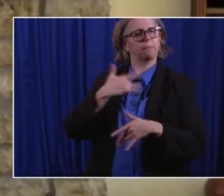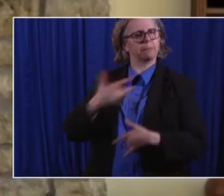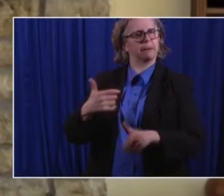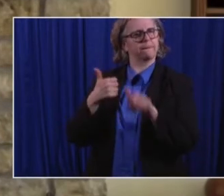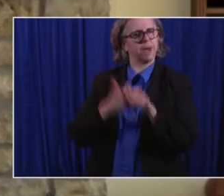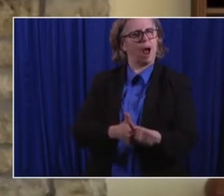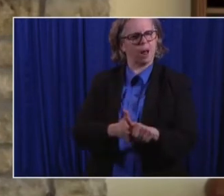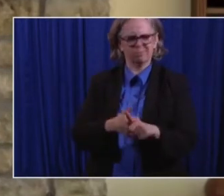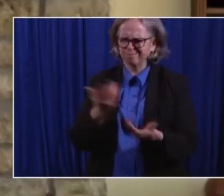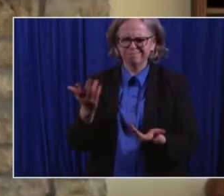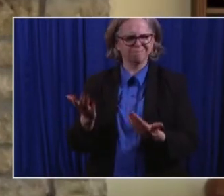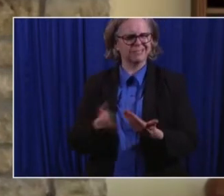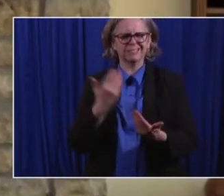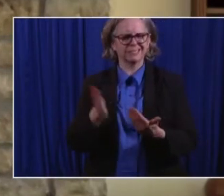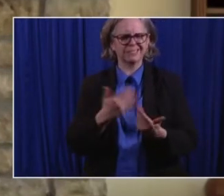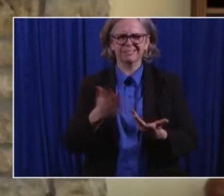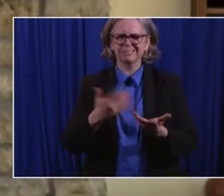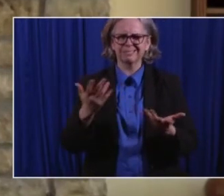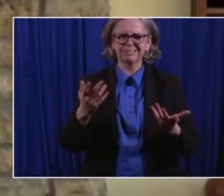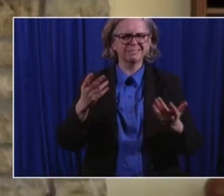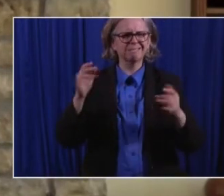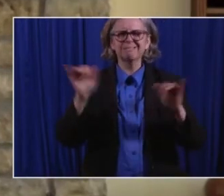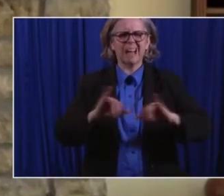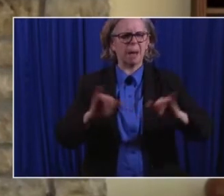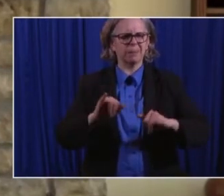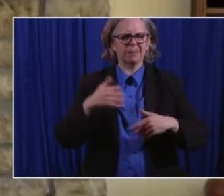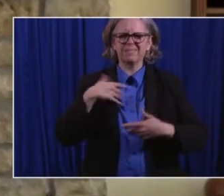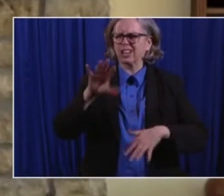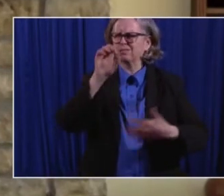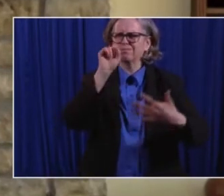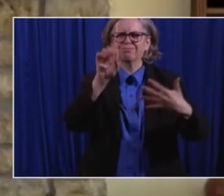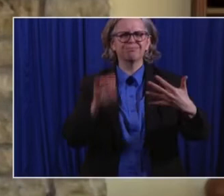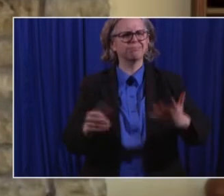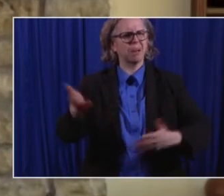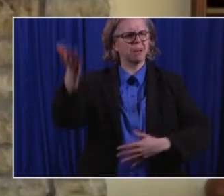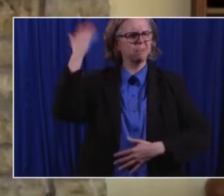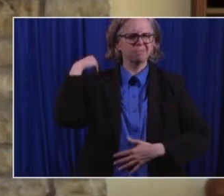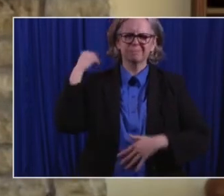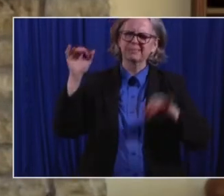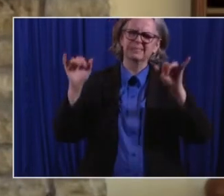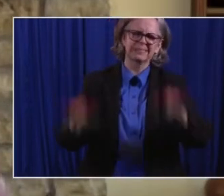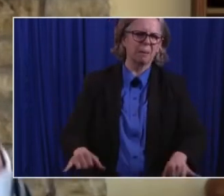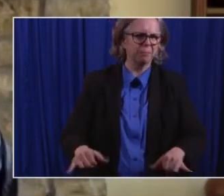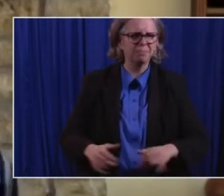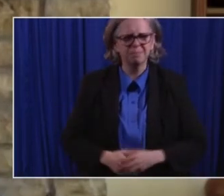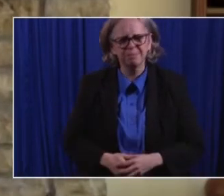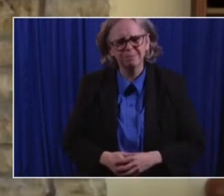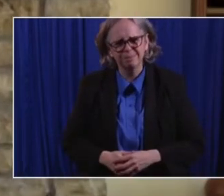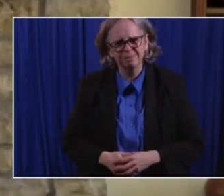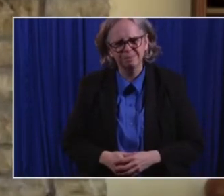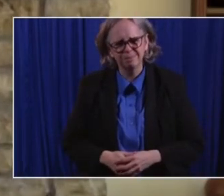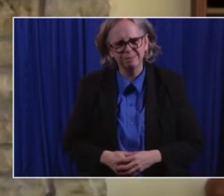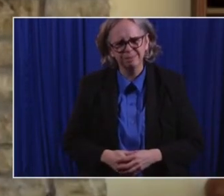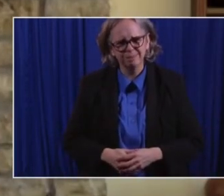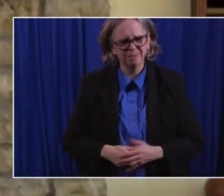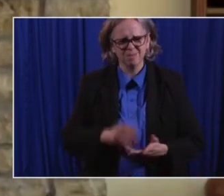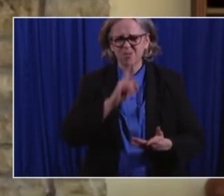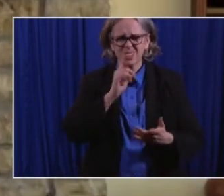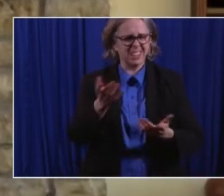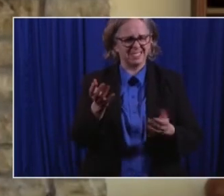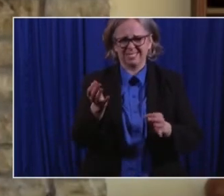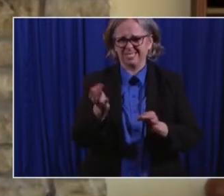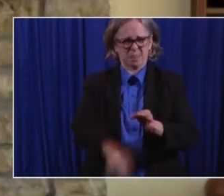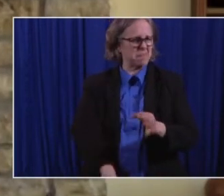they're based upon the principles that I read that was like when I started off my letter to the minor league baseball teams, just kind of basic principles. This is what we